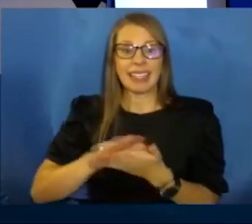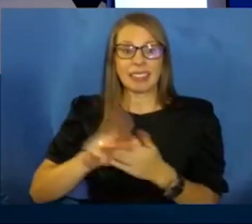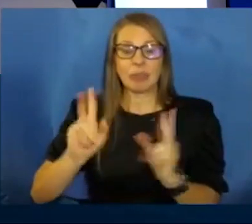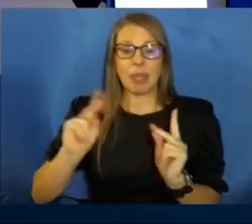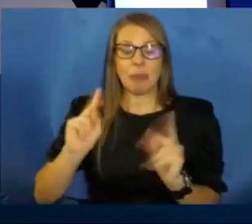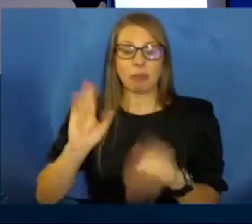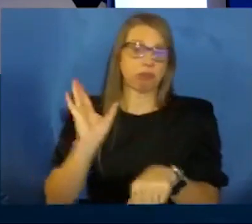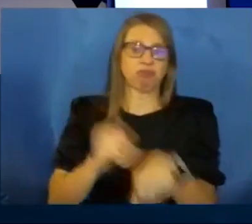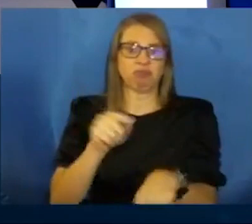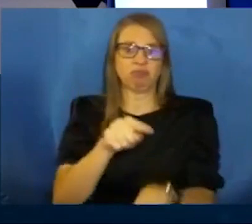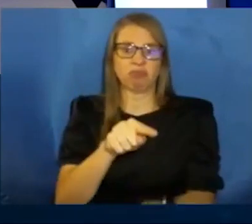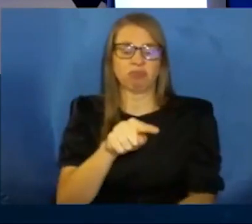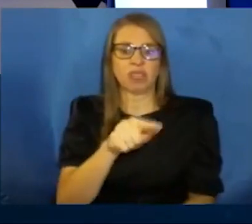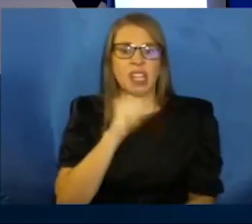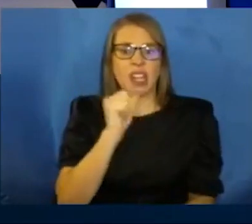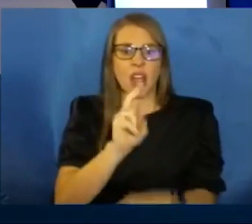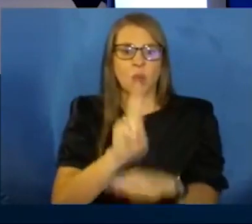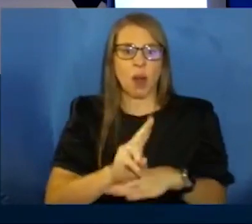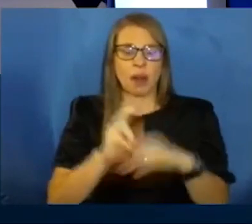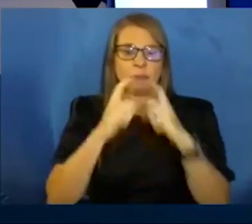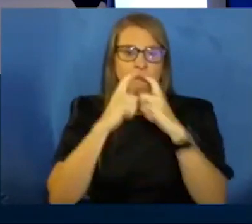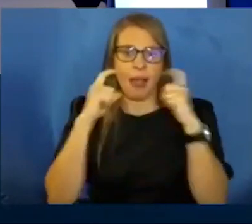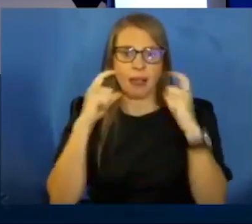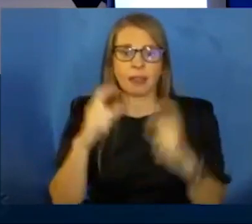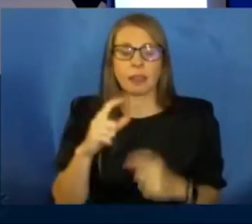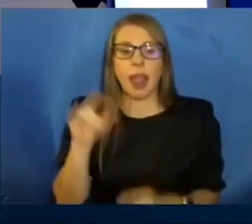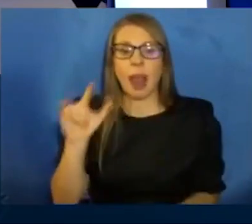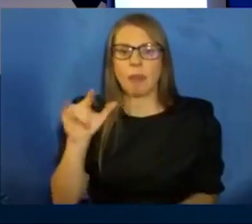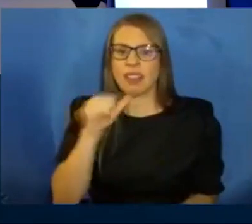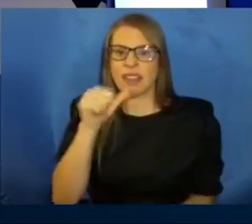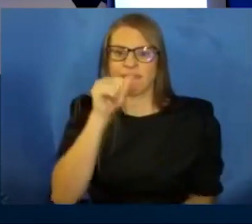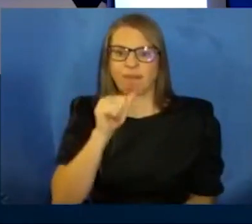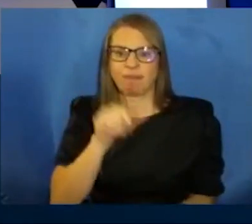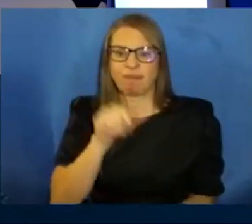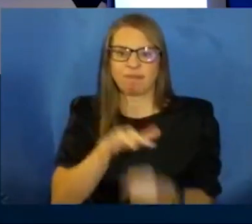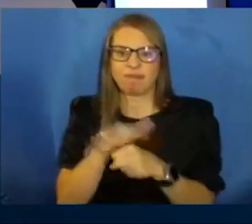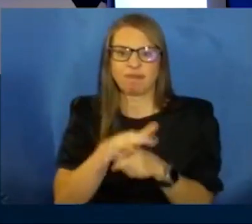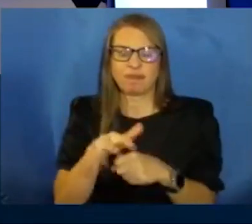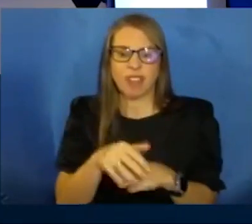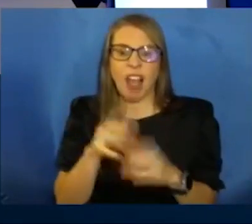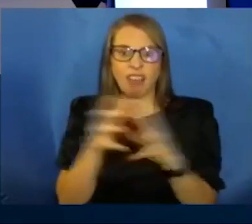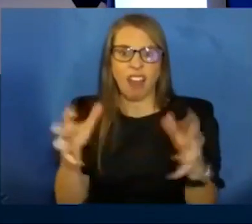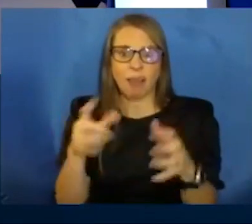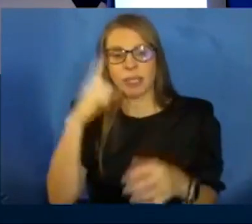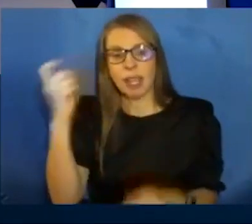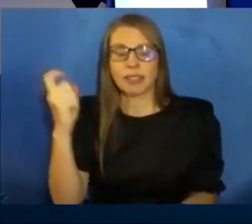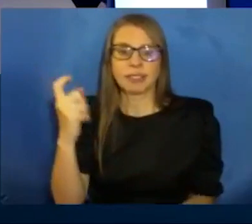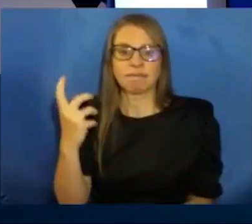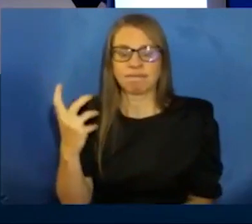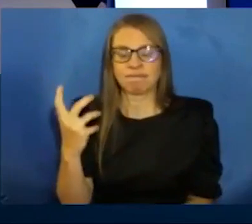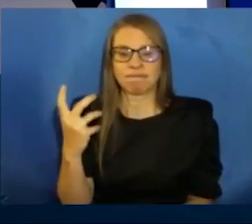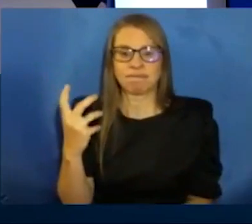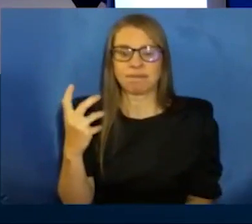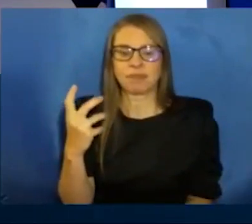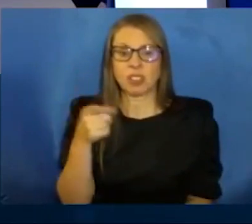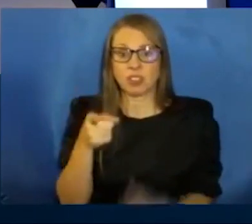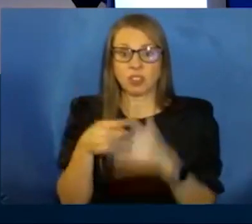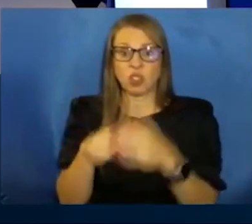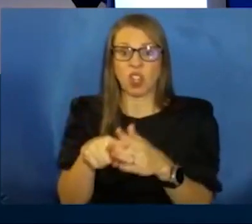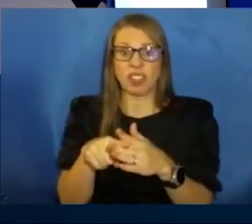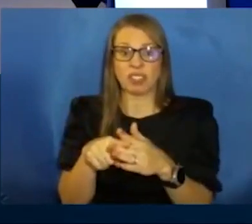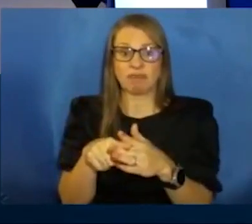about either indoor events or very large gatherings. Well, if social media is positive in any way at all,